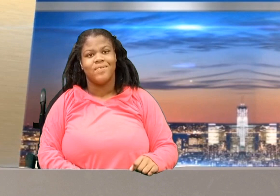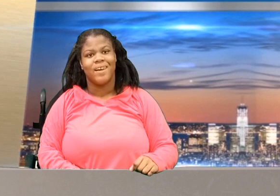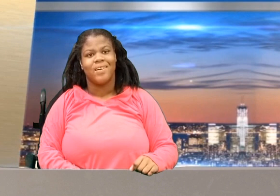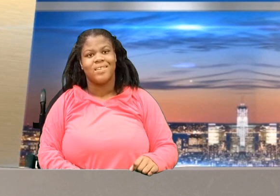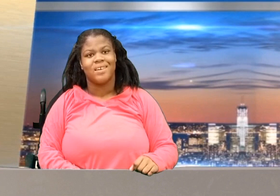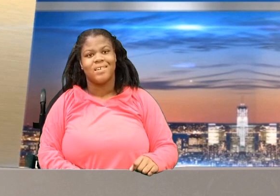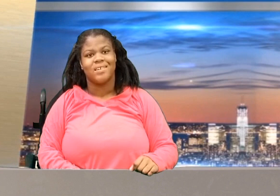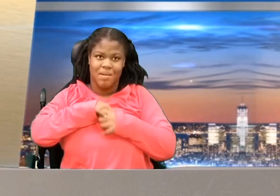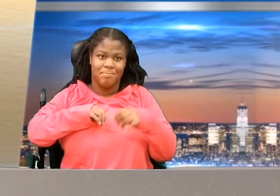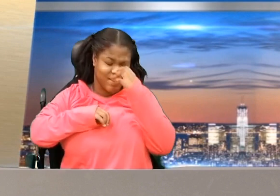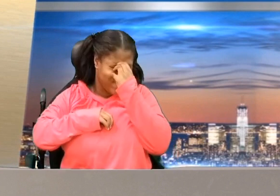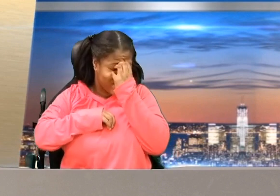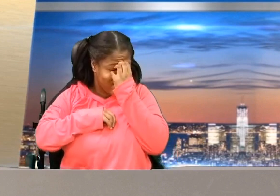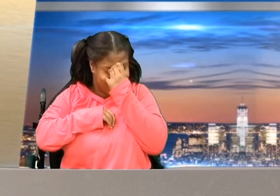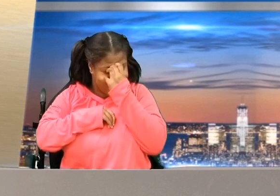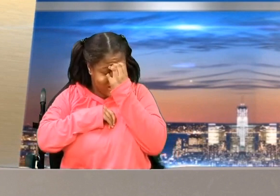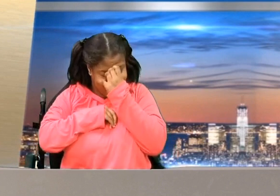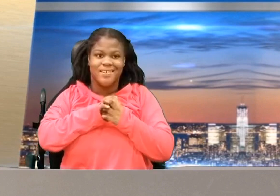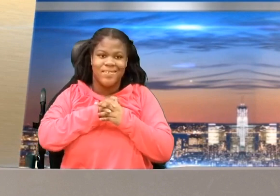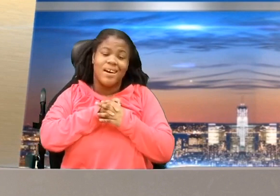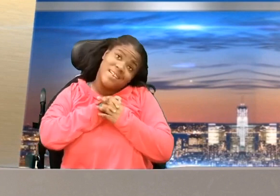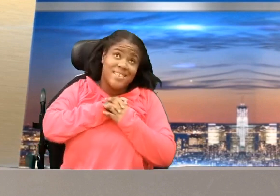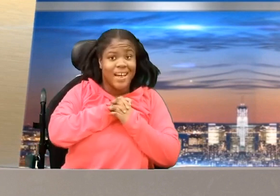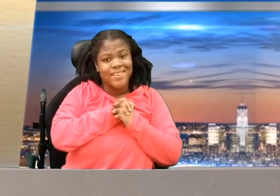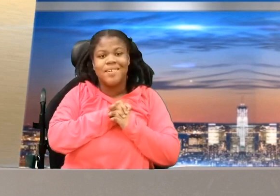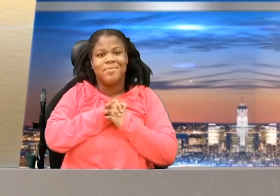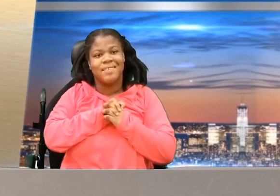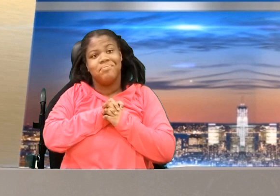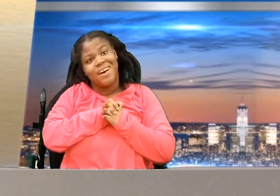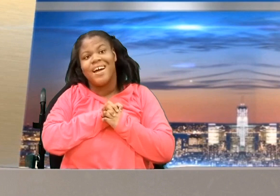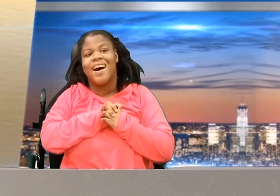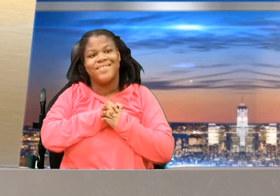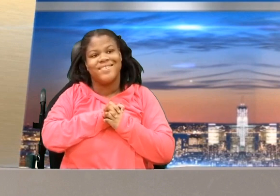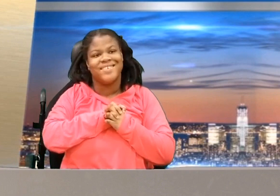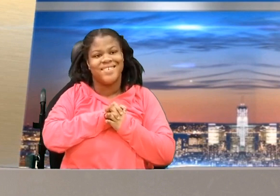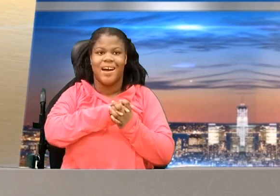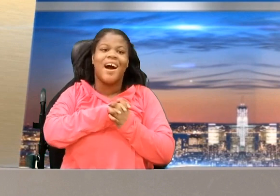for your Valentine. Maybe some of you knew. Well, sadly, but